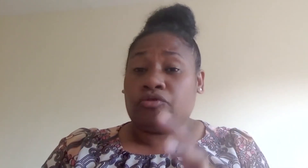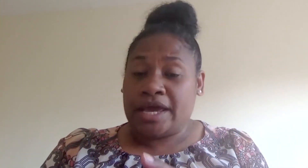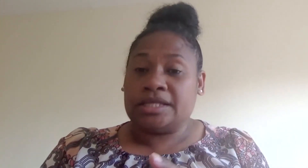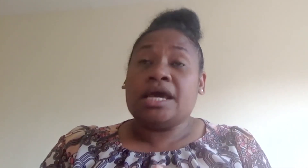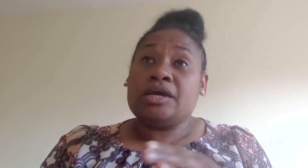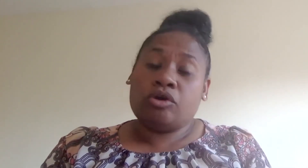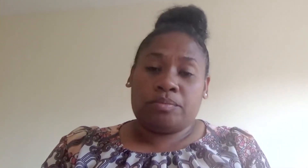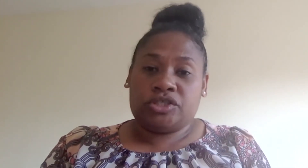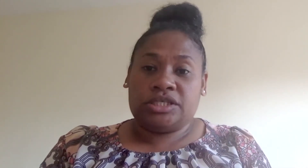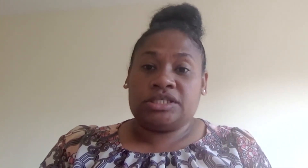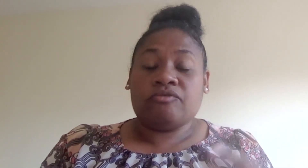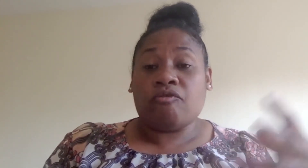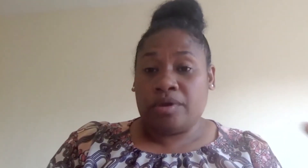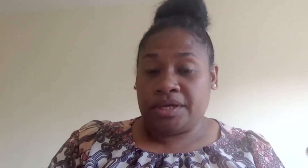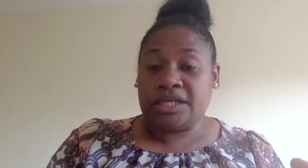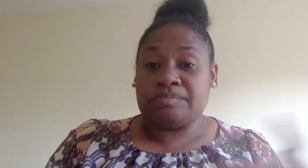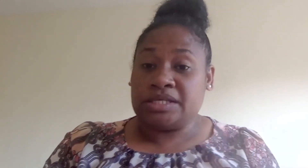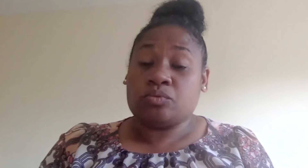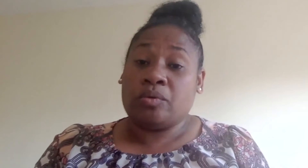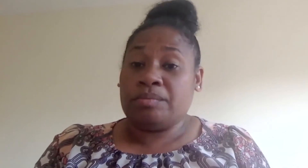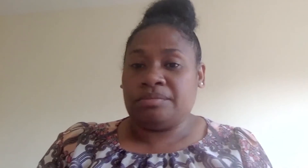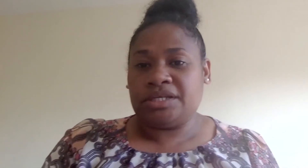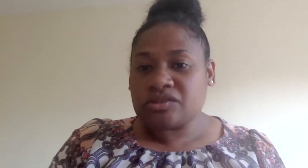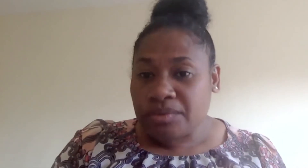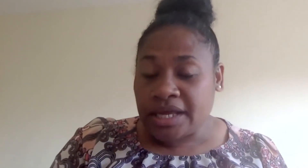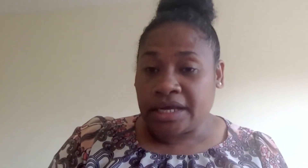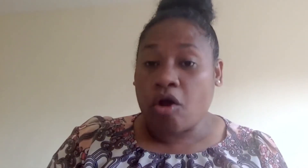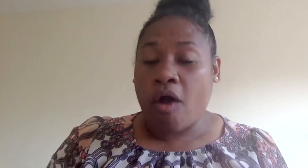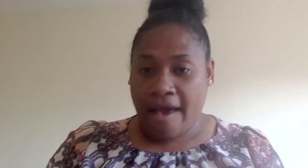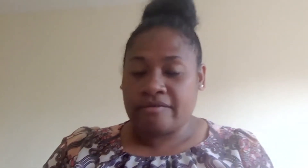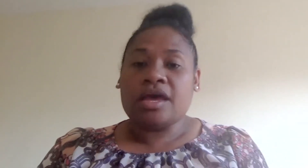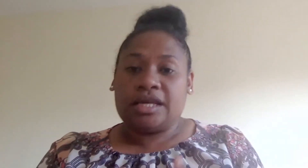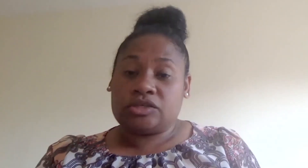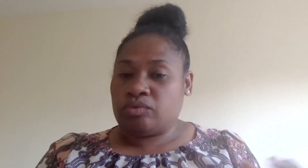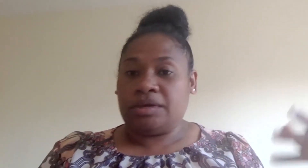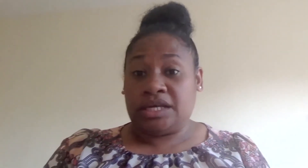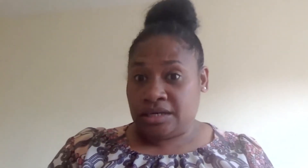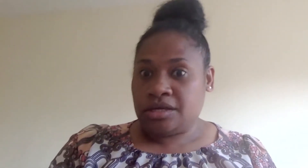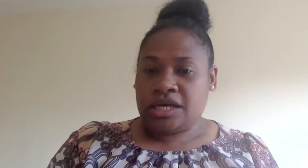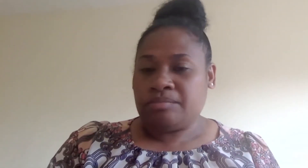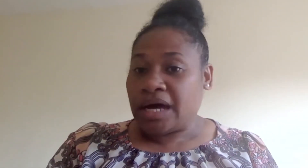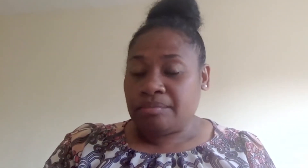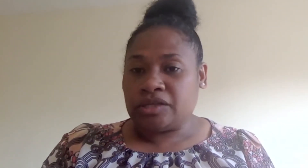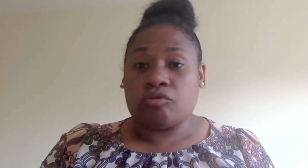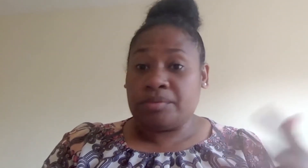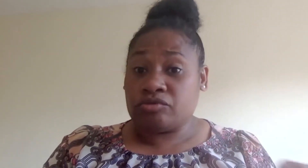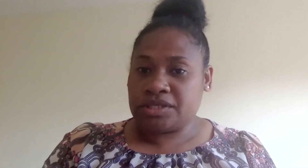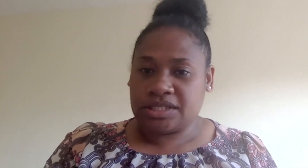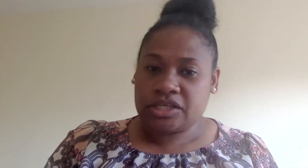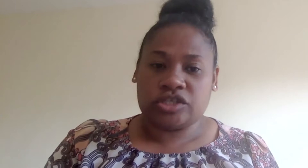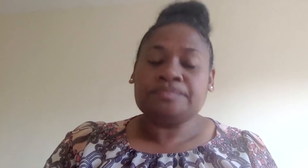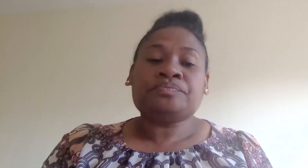trying to create equal opportunities for women in spaces where women are being discriminated or have less women in parliament or